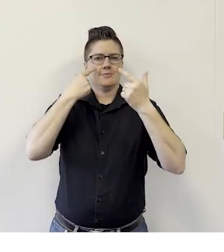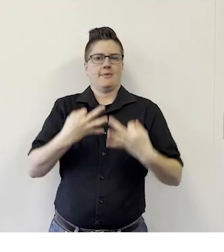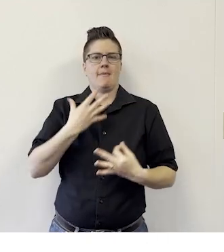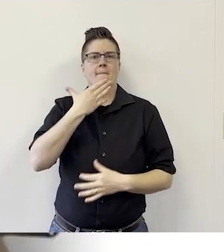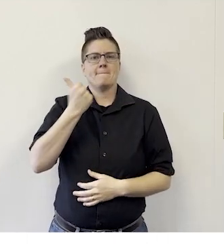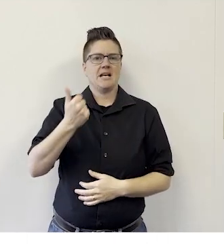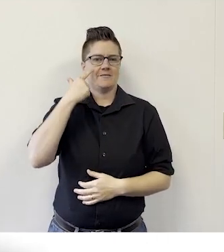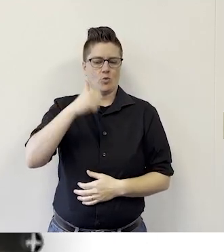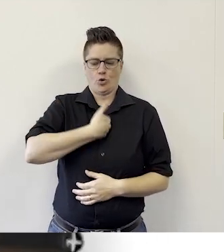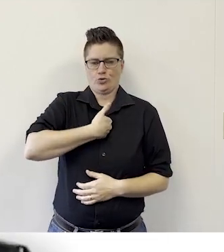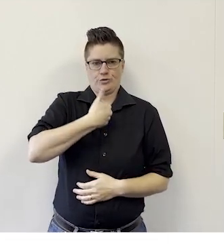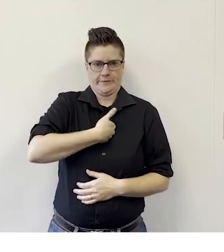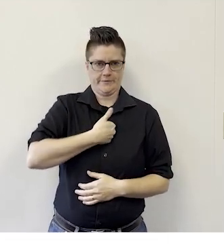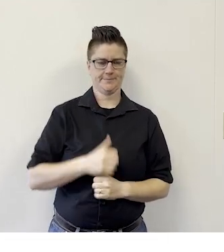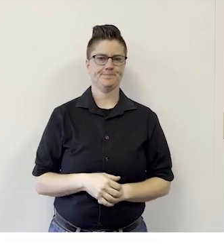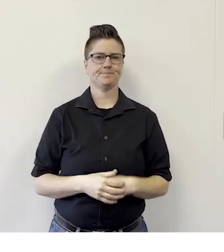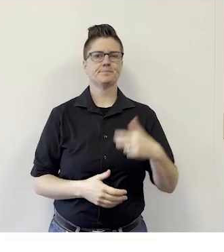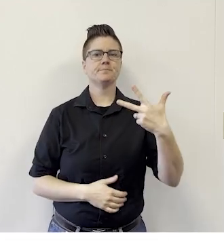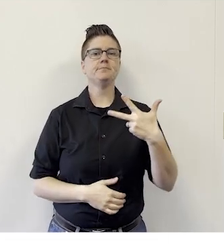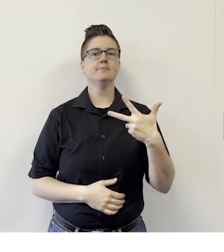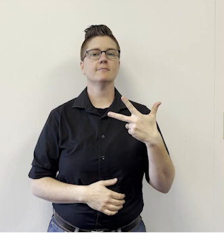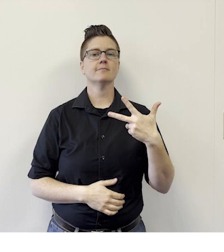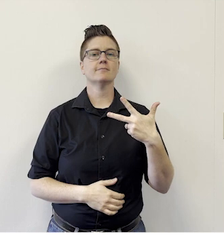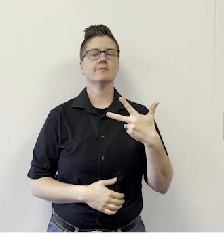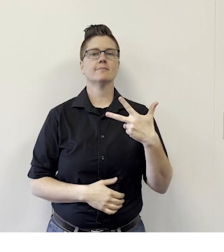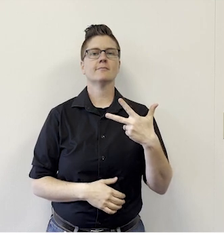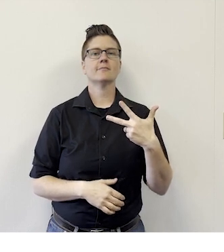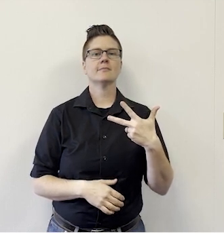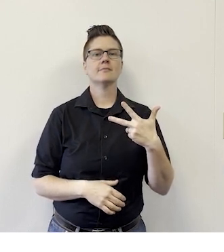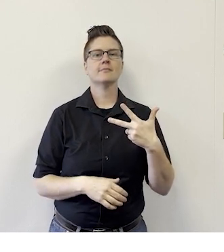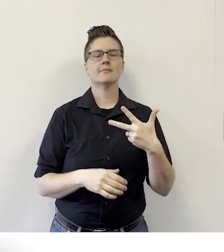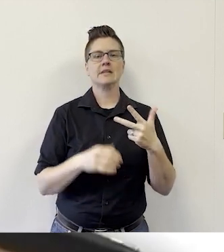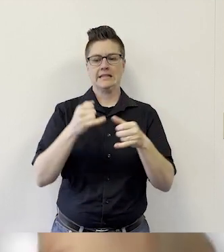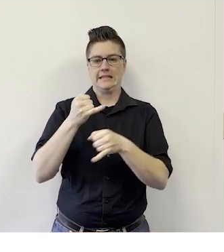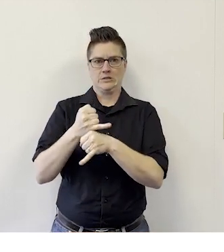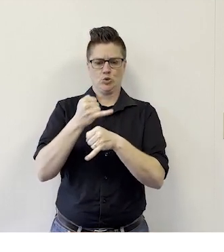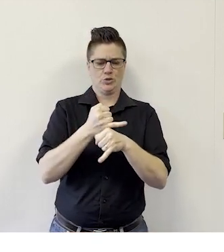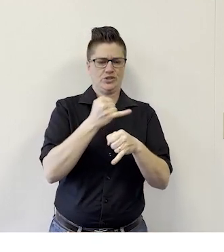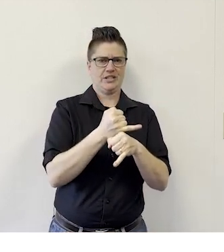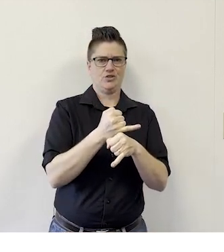Each of us decides what's best for ourselves. 3.